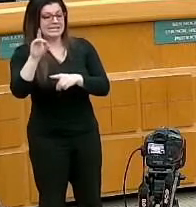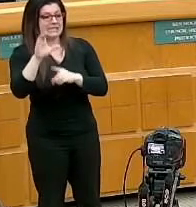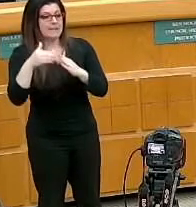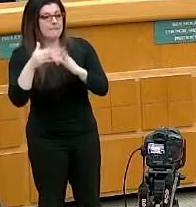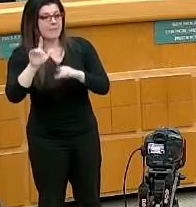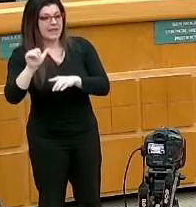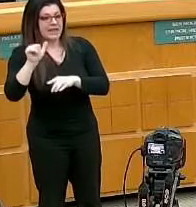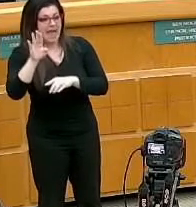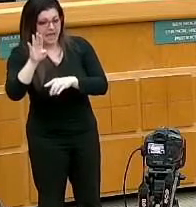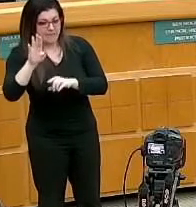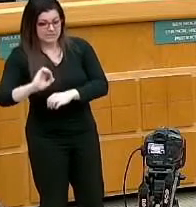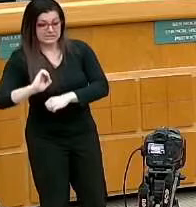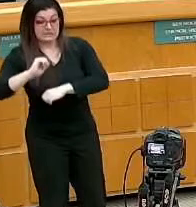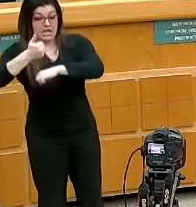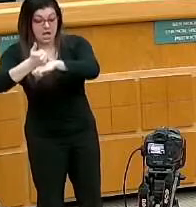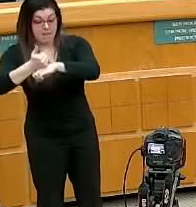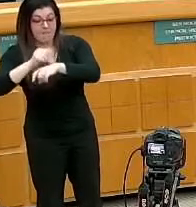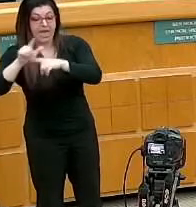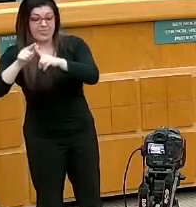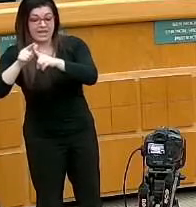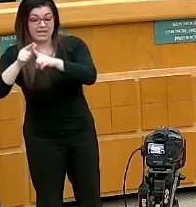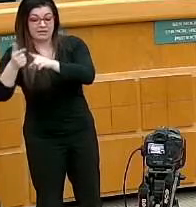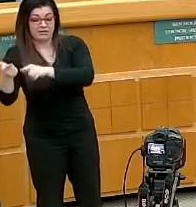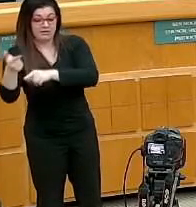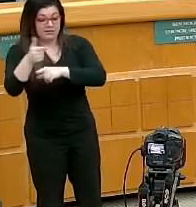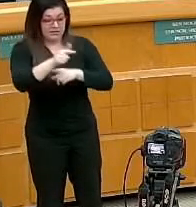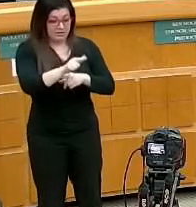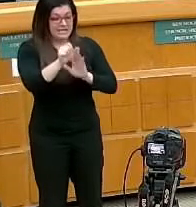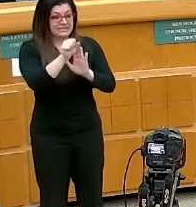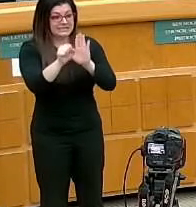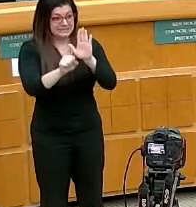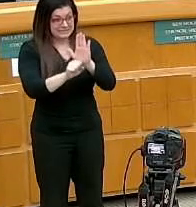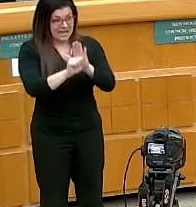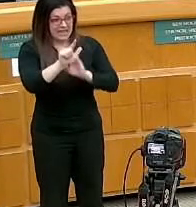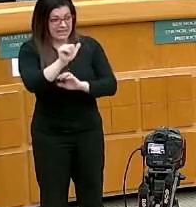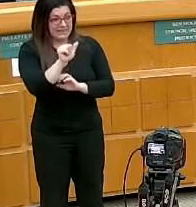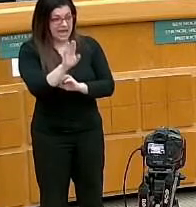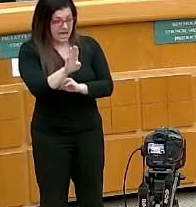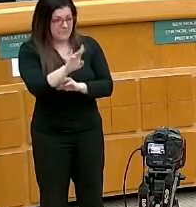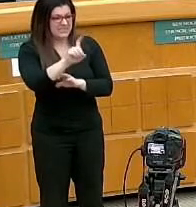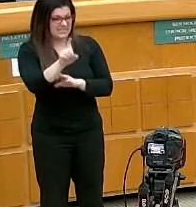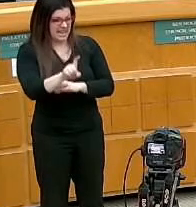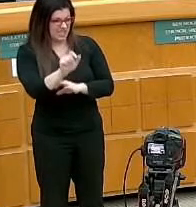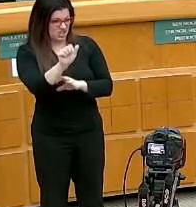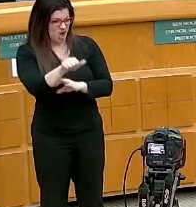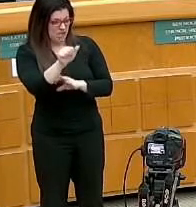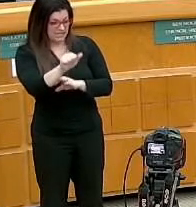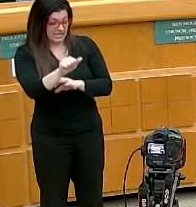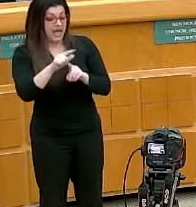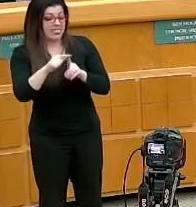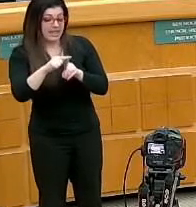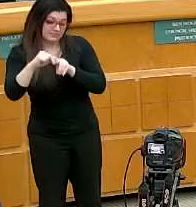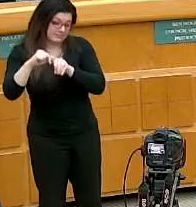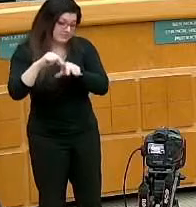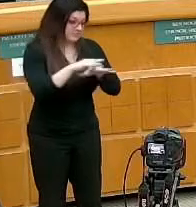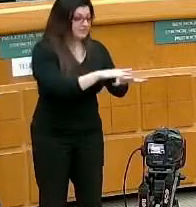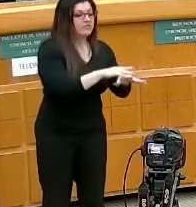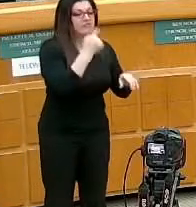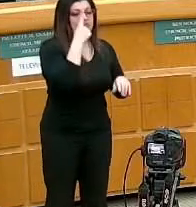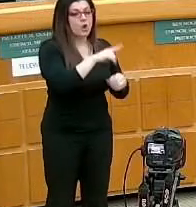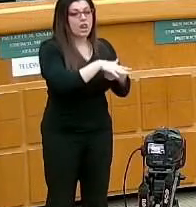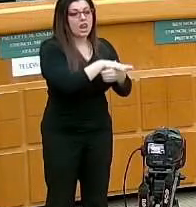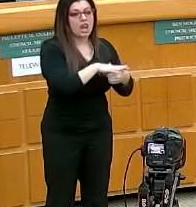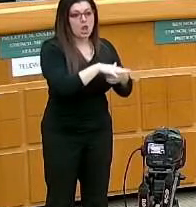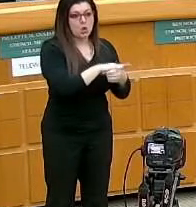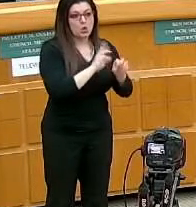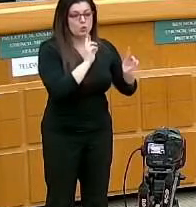to their state health department, so the Department of State Health Services in Austin, Texas, and then they spread out to the local response networks, which there are 10